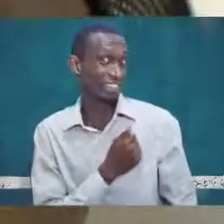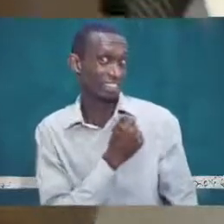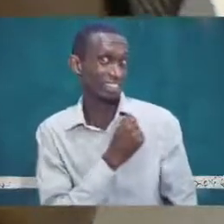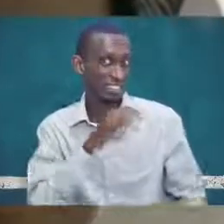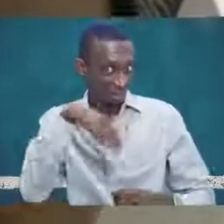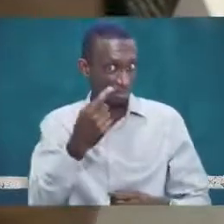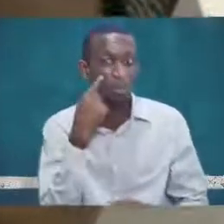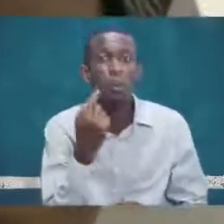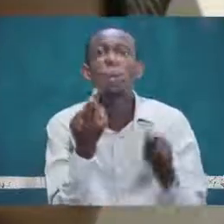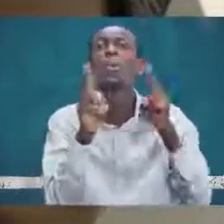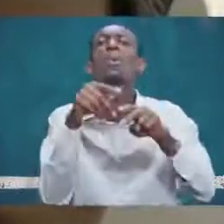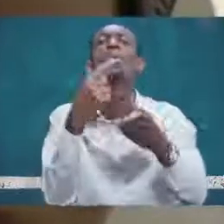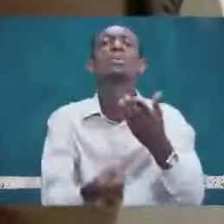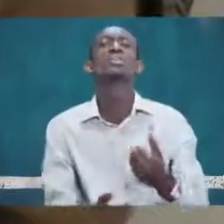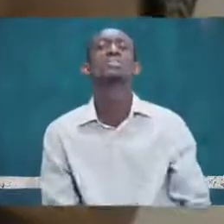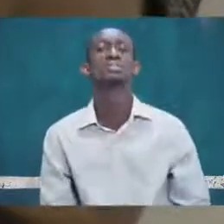see what is happening.